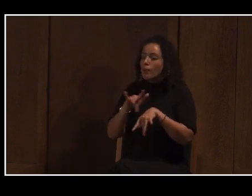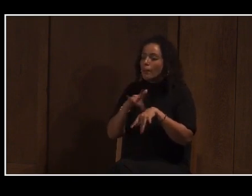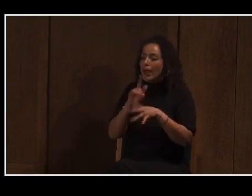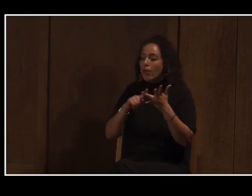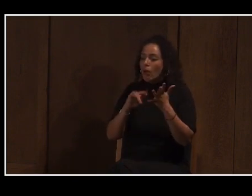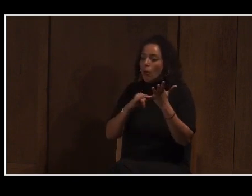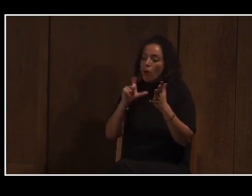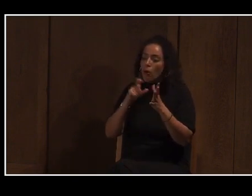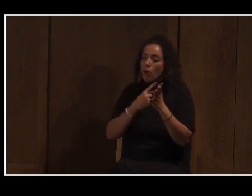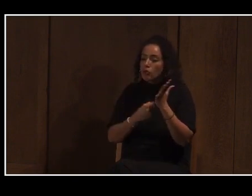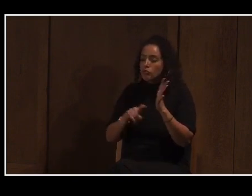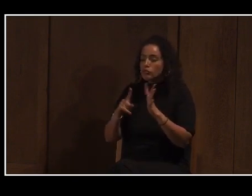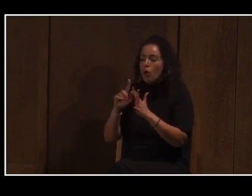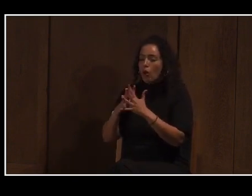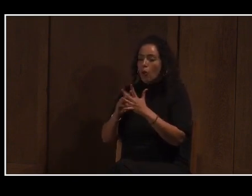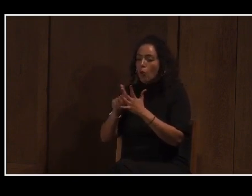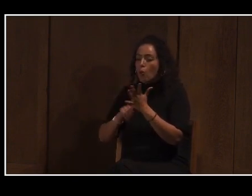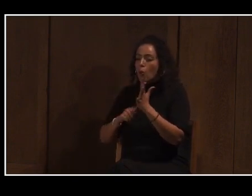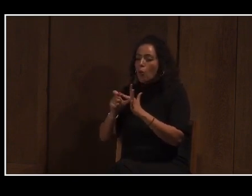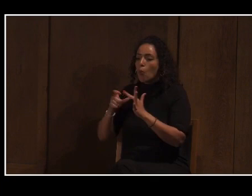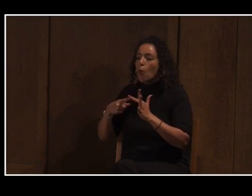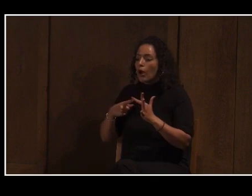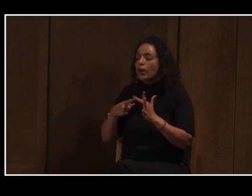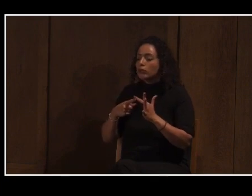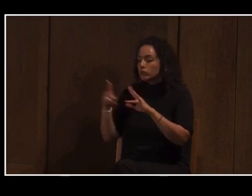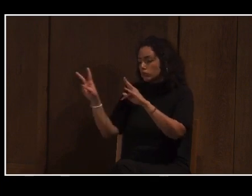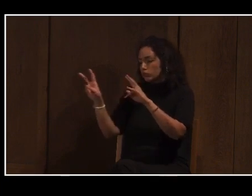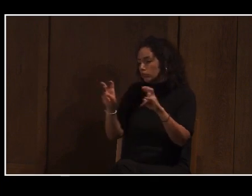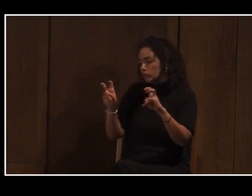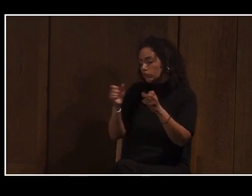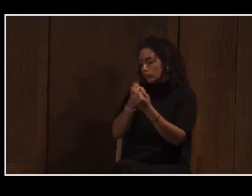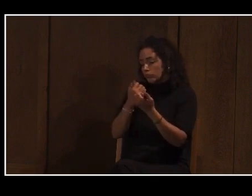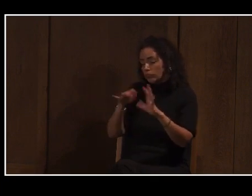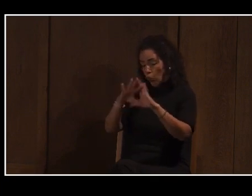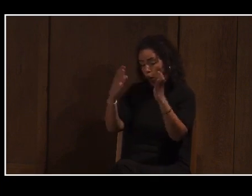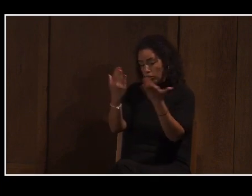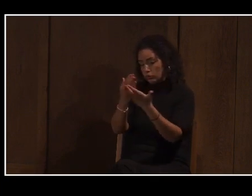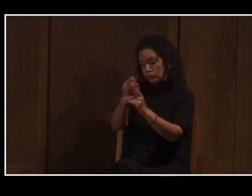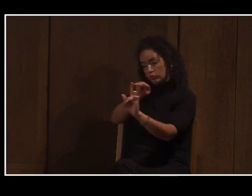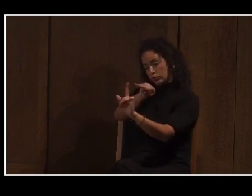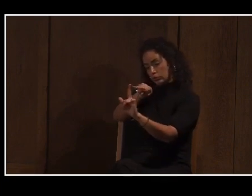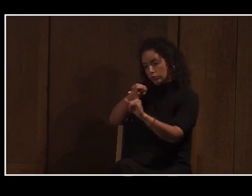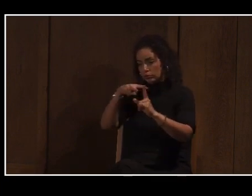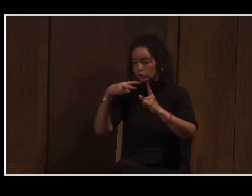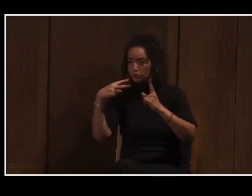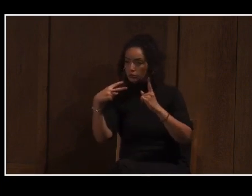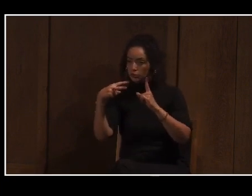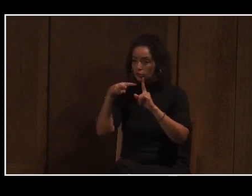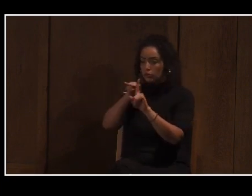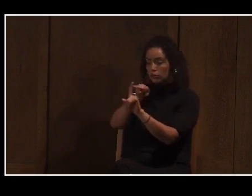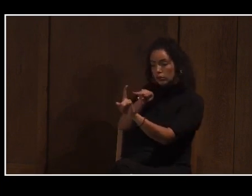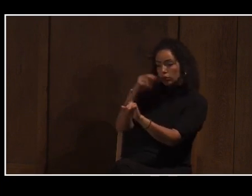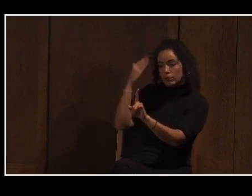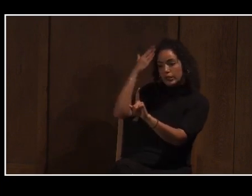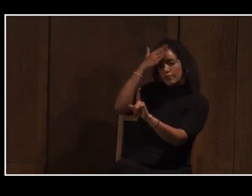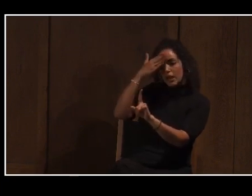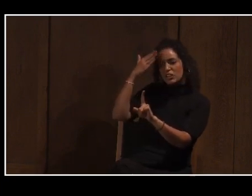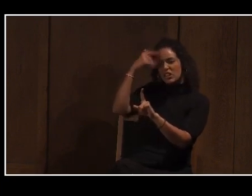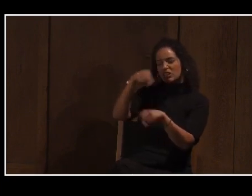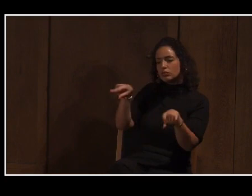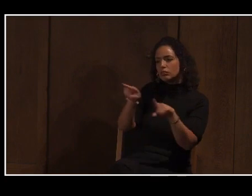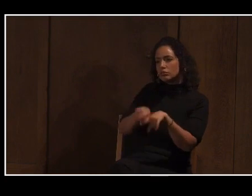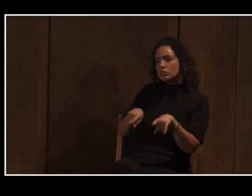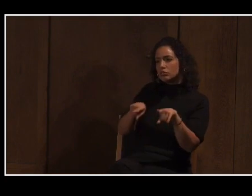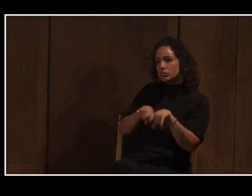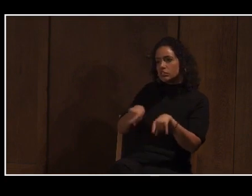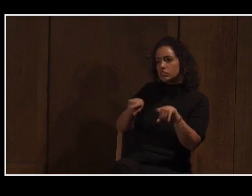Like many of the ills of the world are rather imagination gone stagnant, and I think bringing back to life